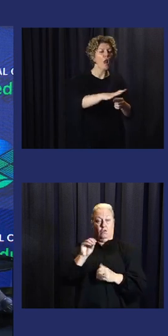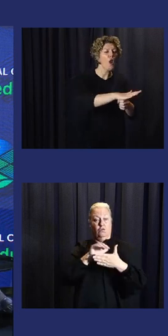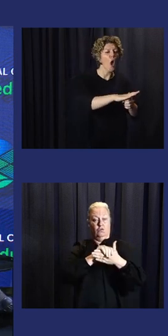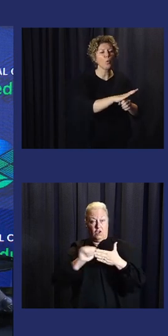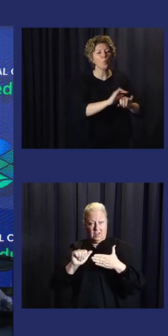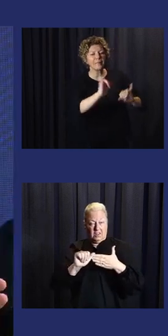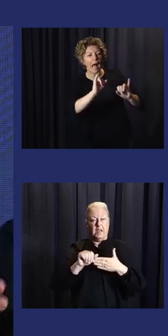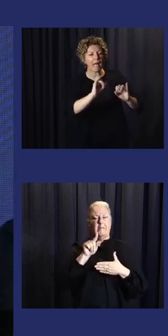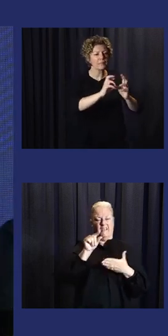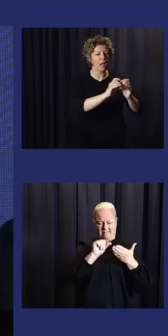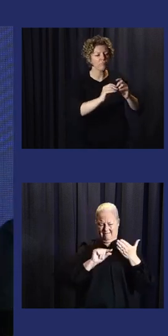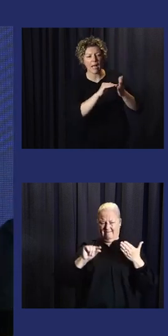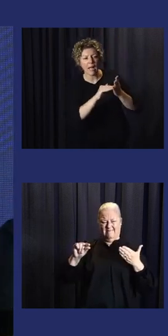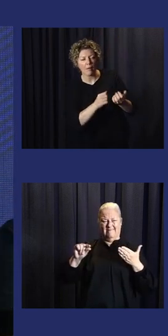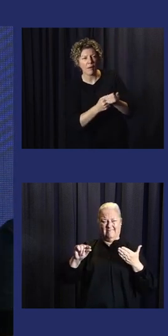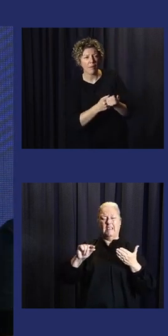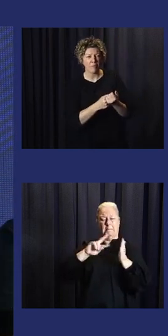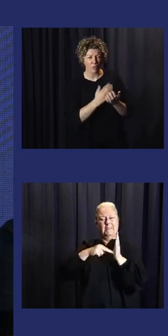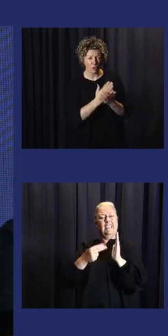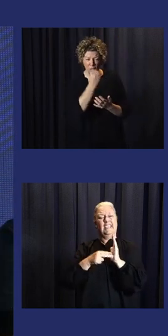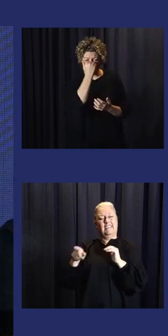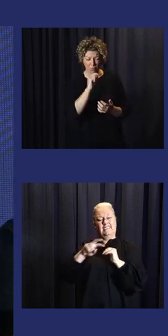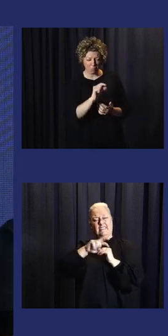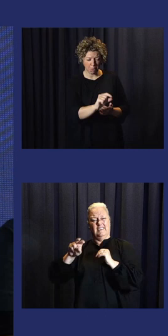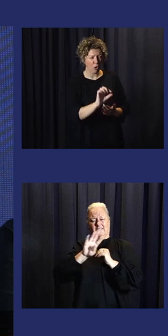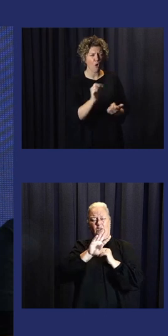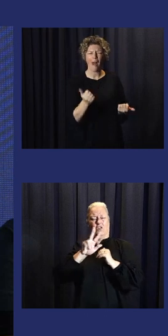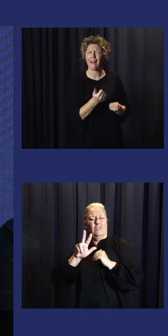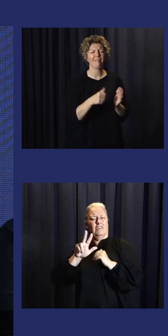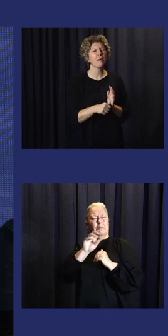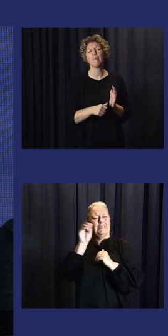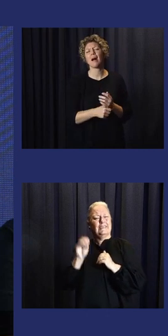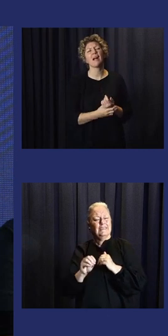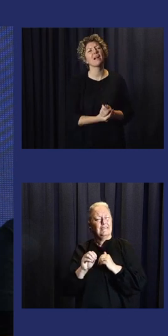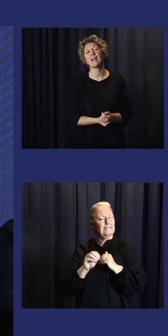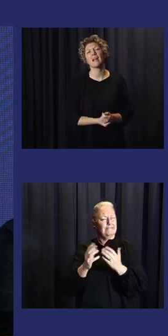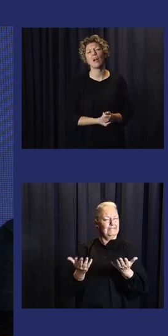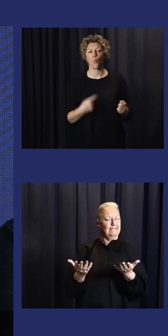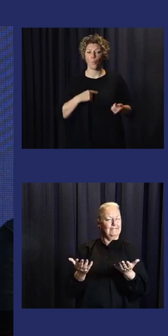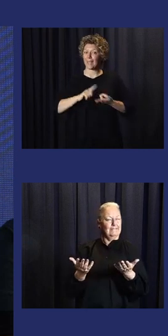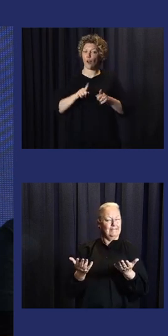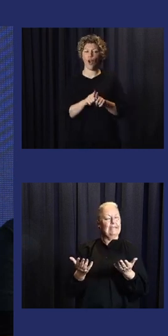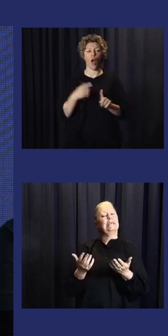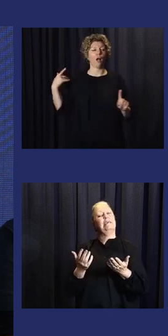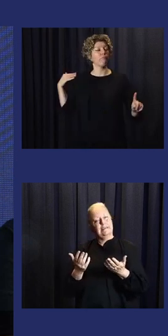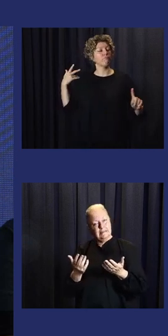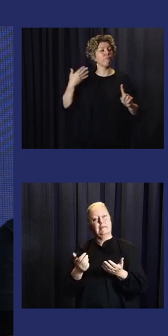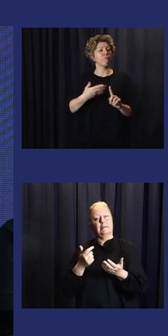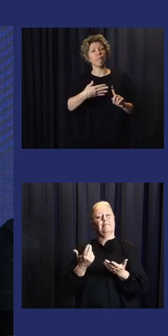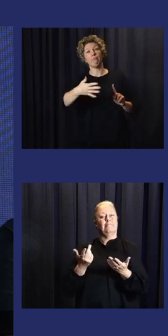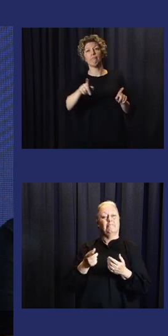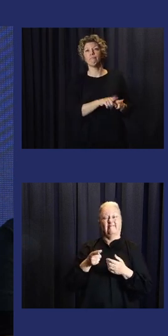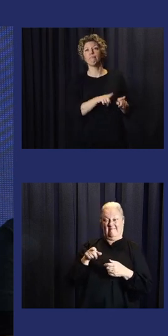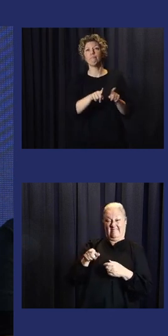So we cannot continue with this situation. If we continue with business as usual, we will